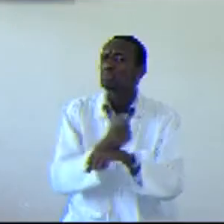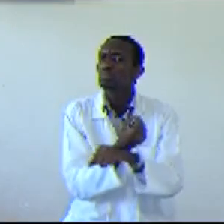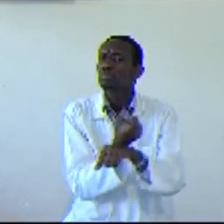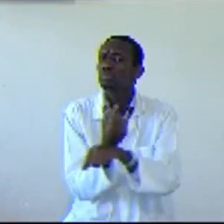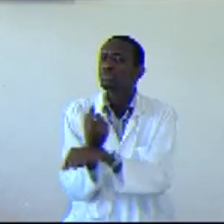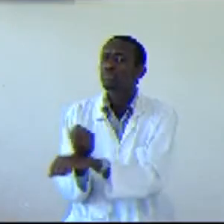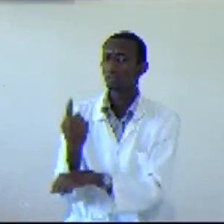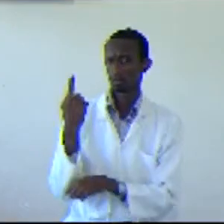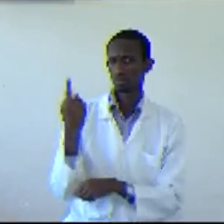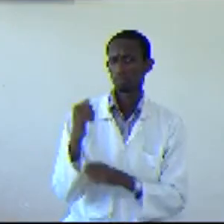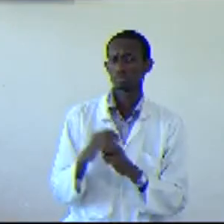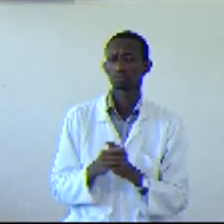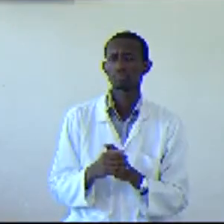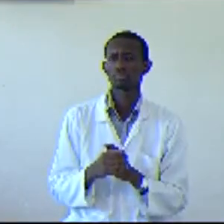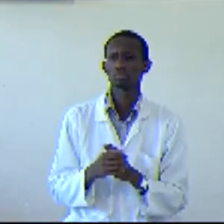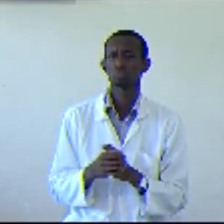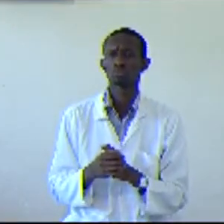is 2,000